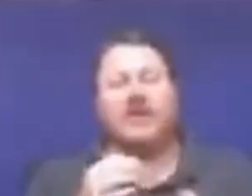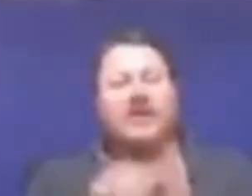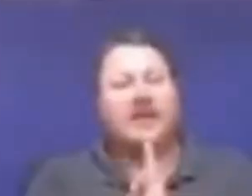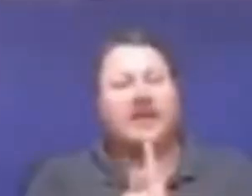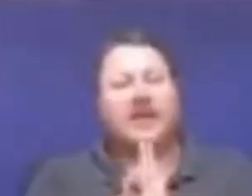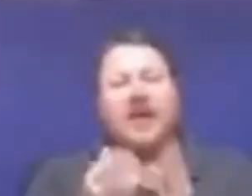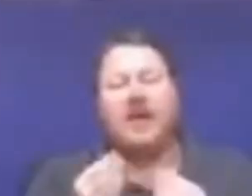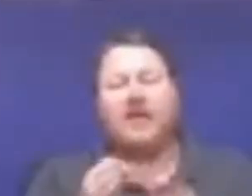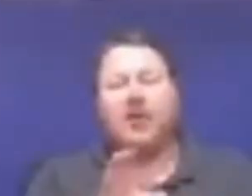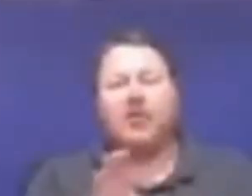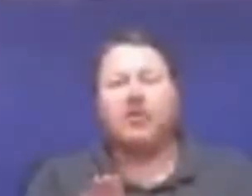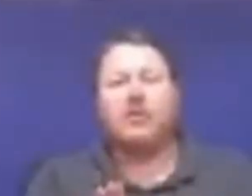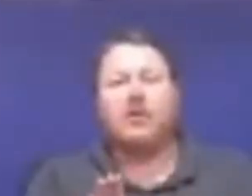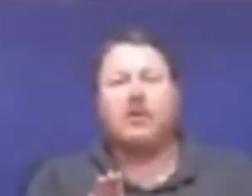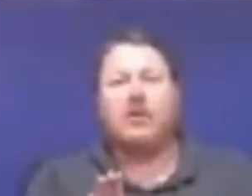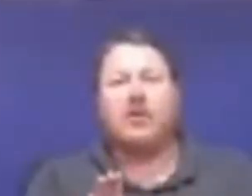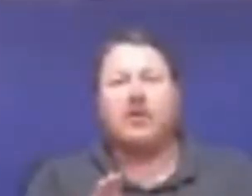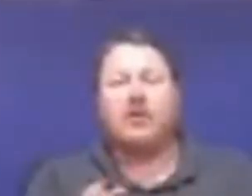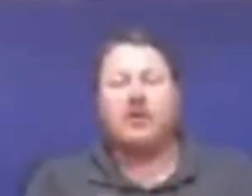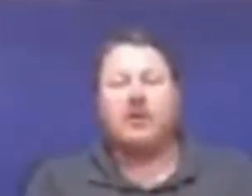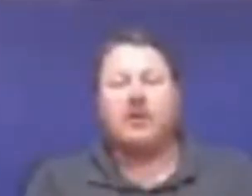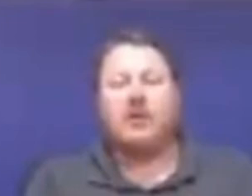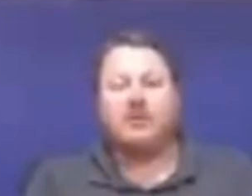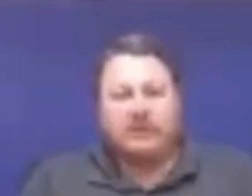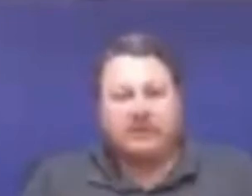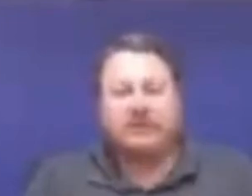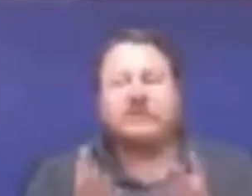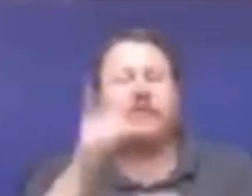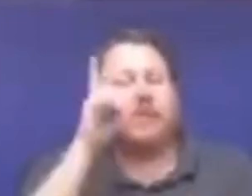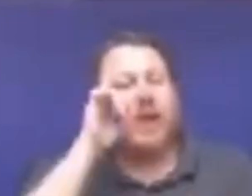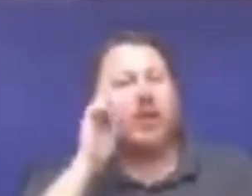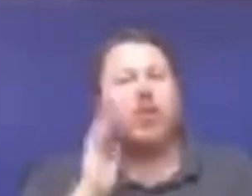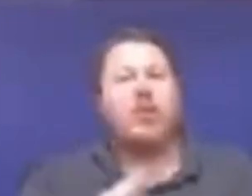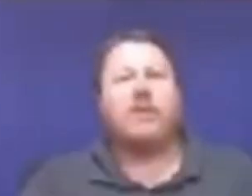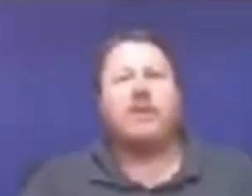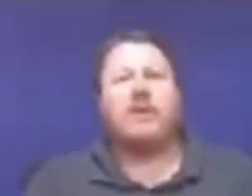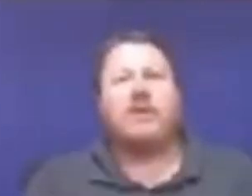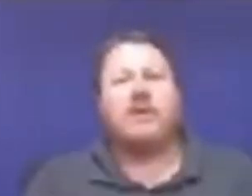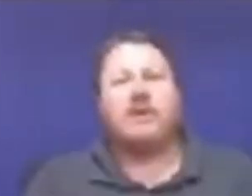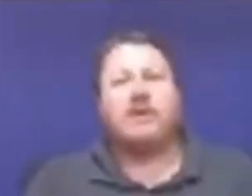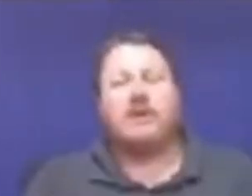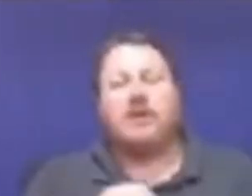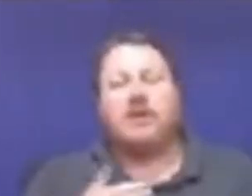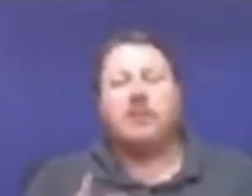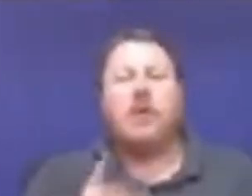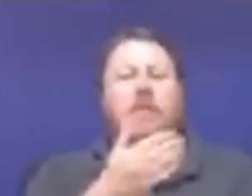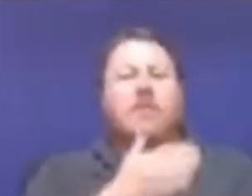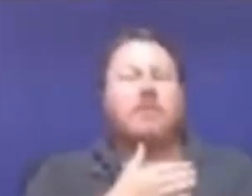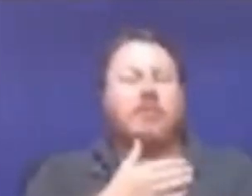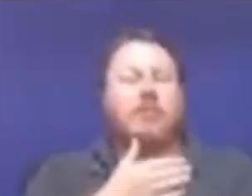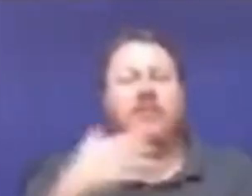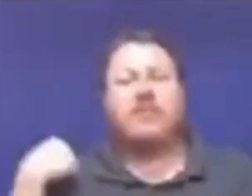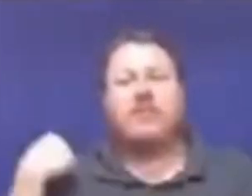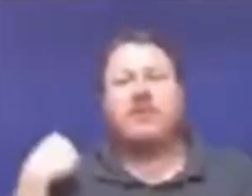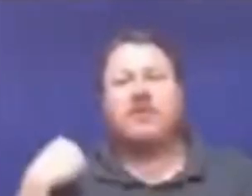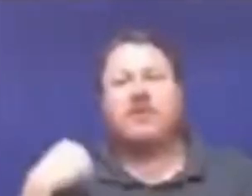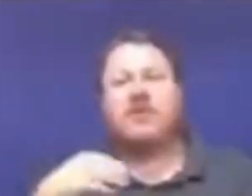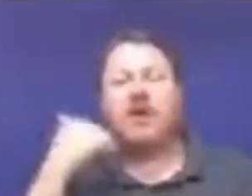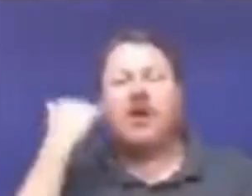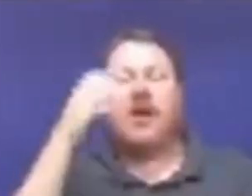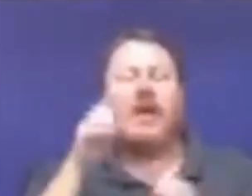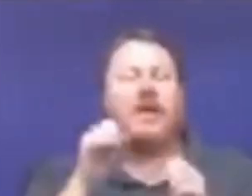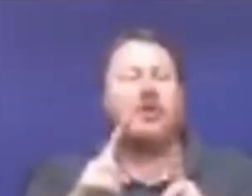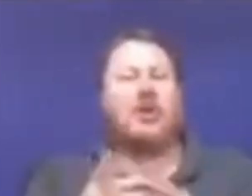to advancing Black women, you know, and so on. If you say in my previous portfolio, I don't want to talk about my